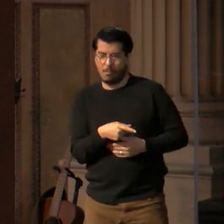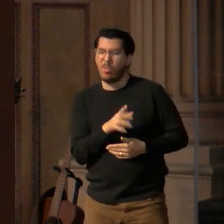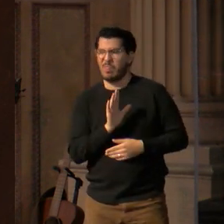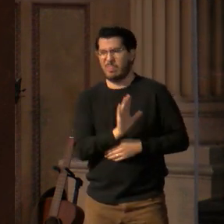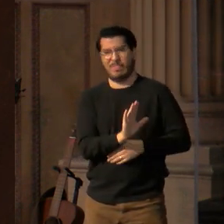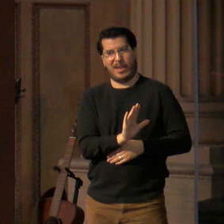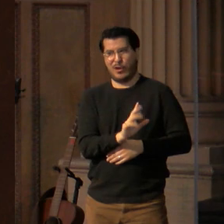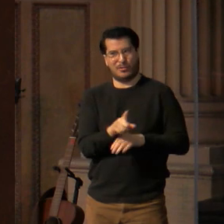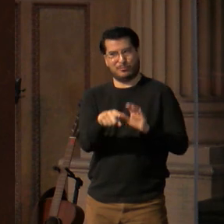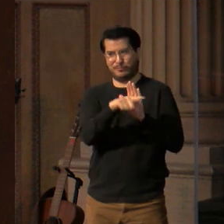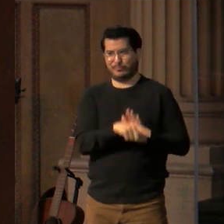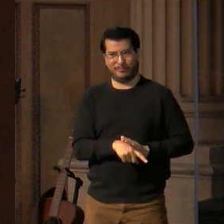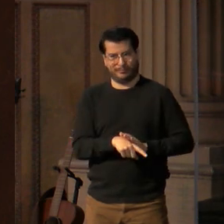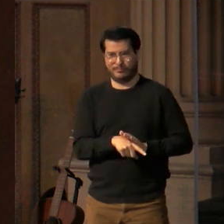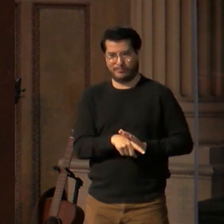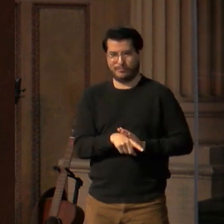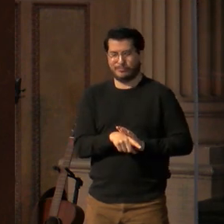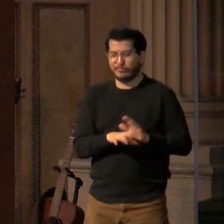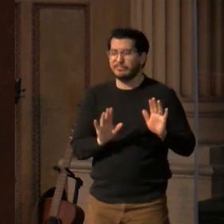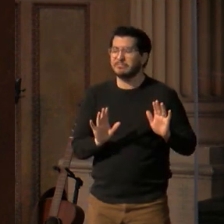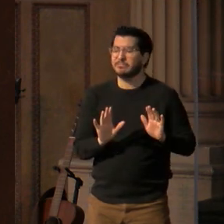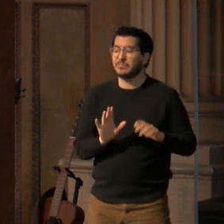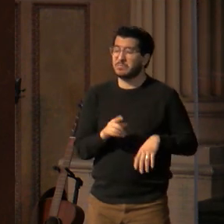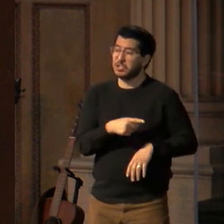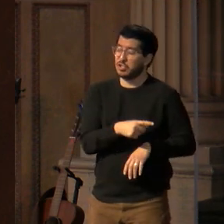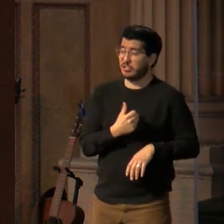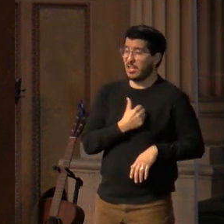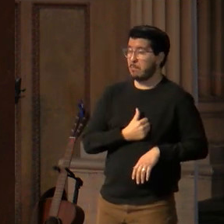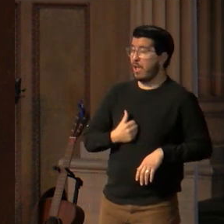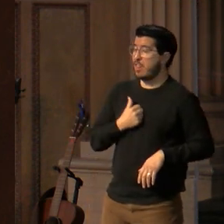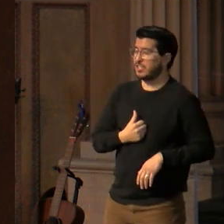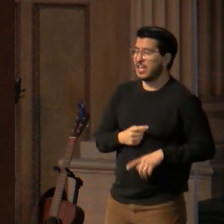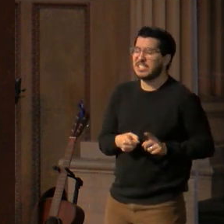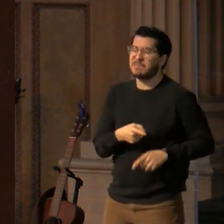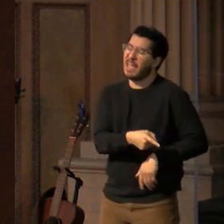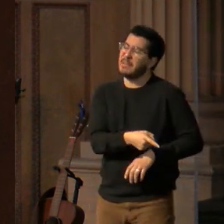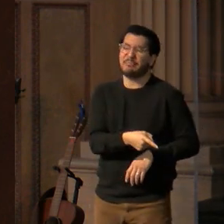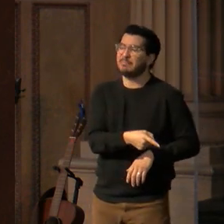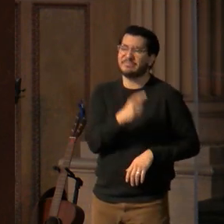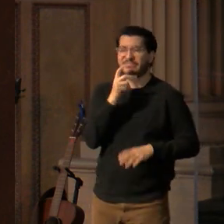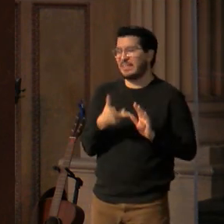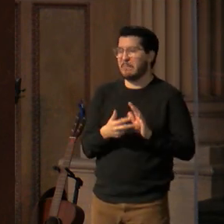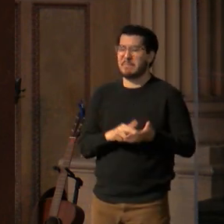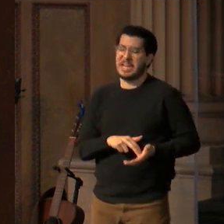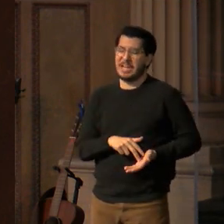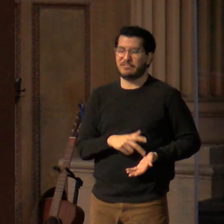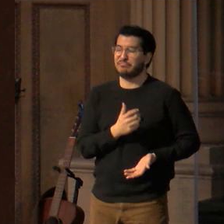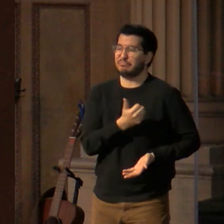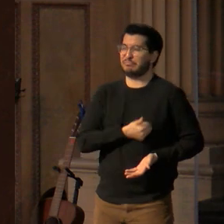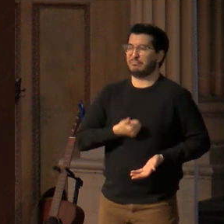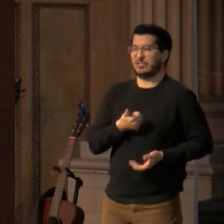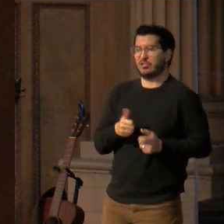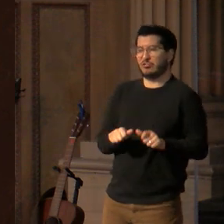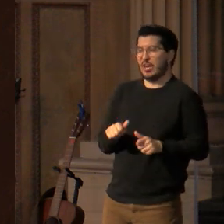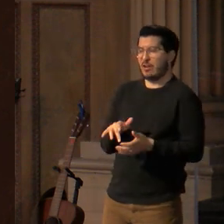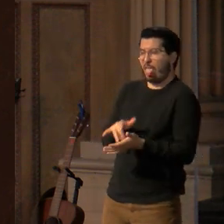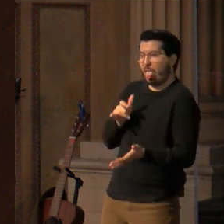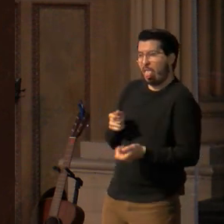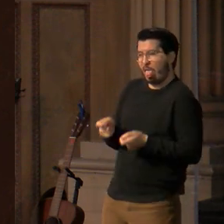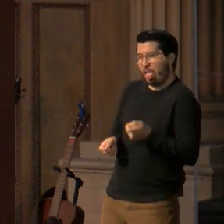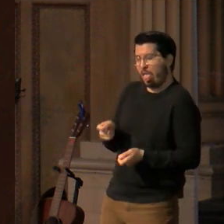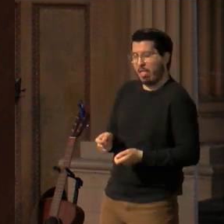be corrupt. Yeah, she apologized, but I don't think she was sincere at all. She was just apologizing to manipulate. That's what she does.